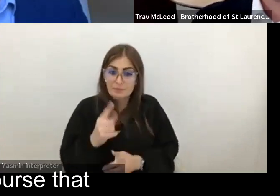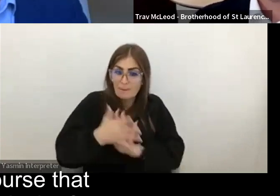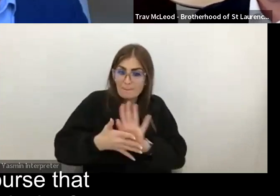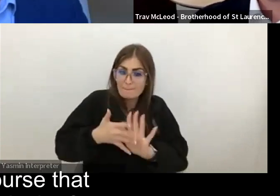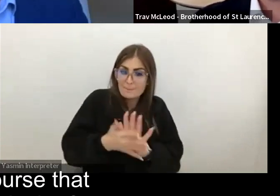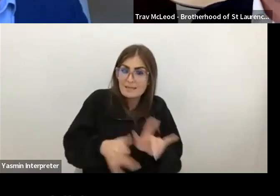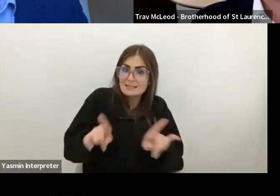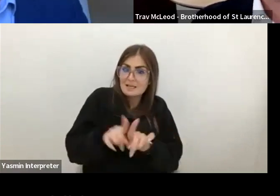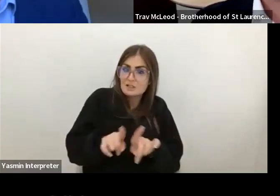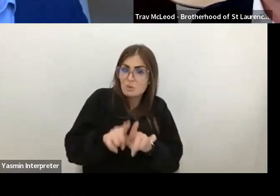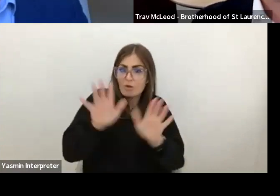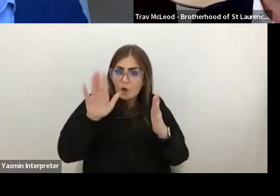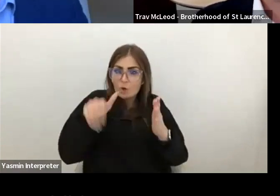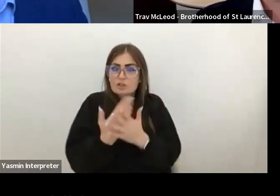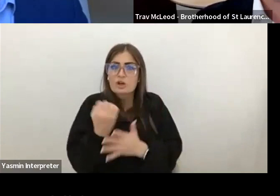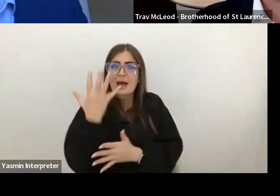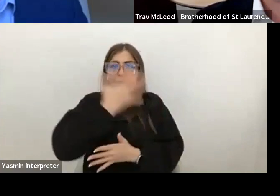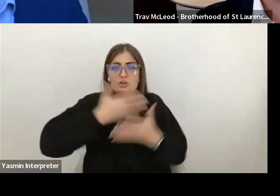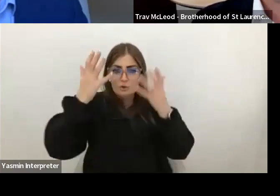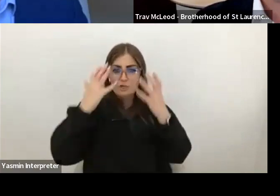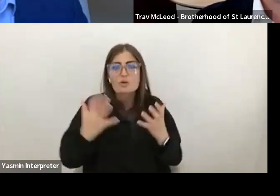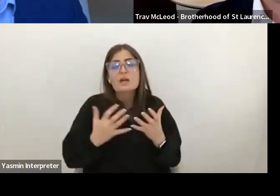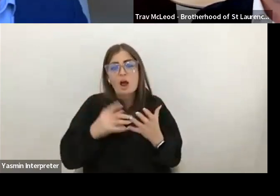particular focus on First Nations children